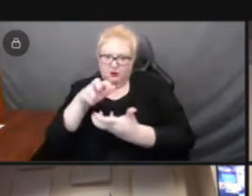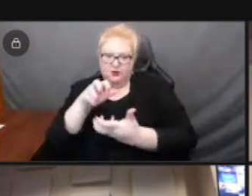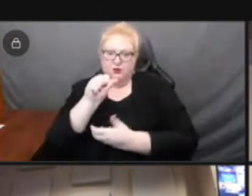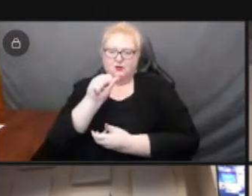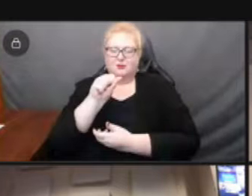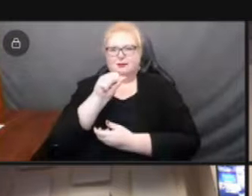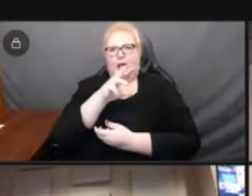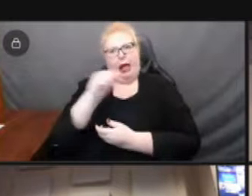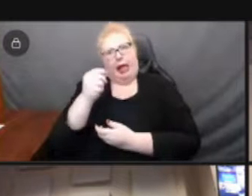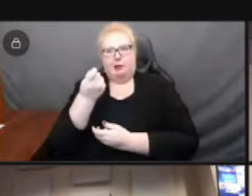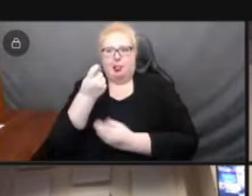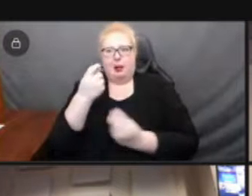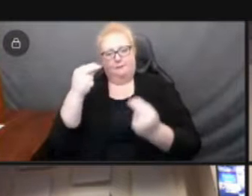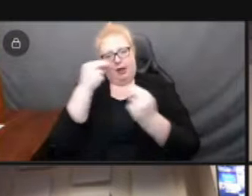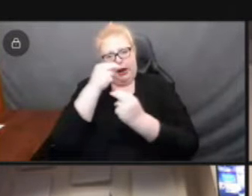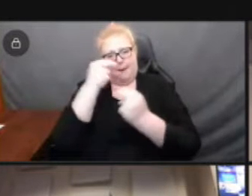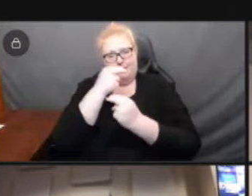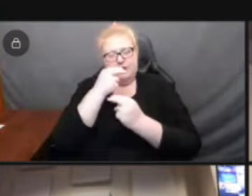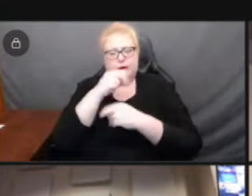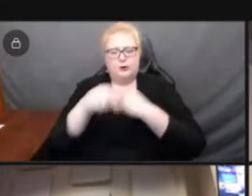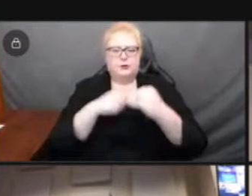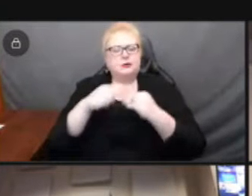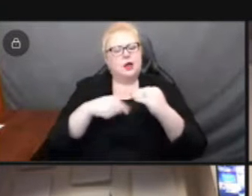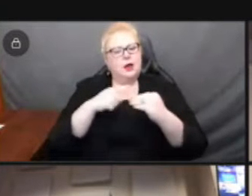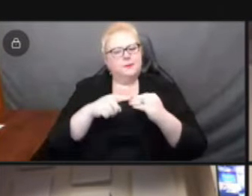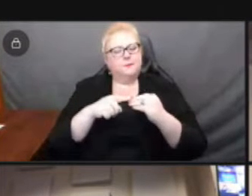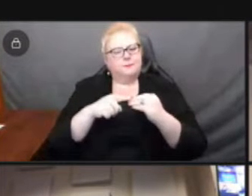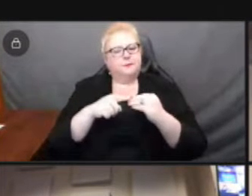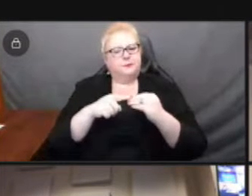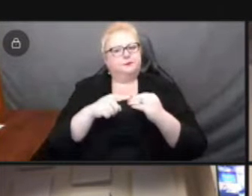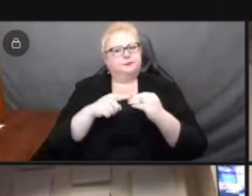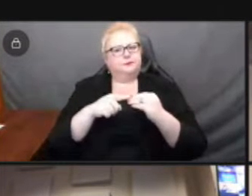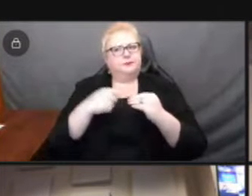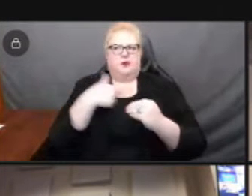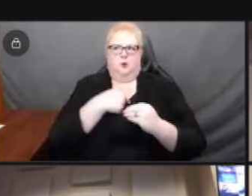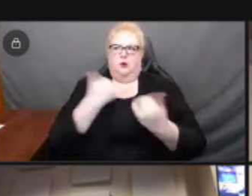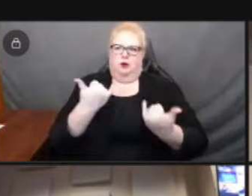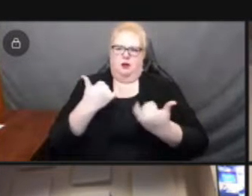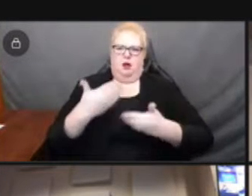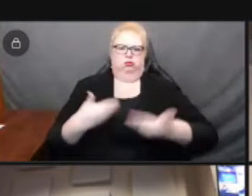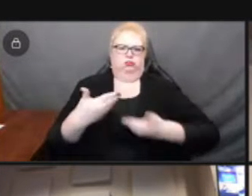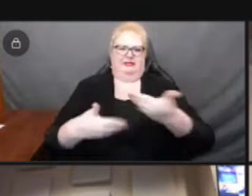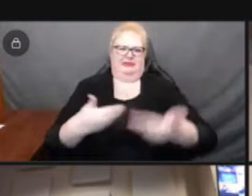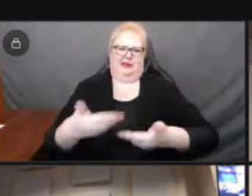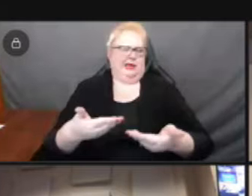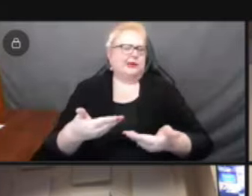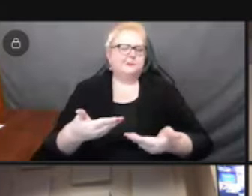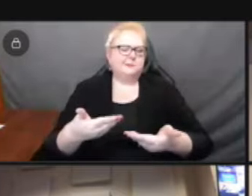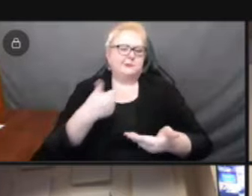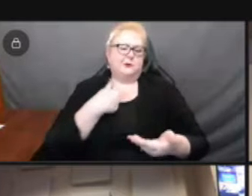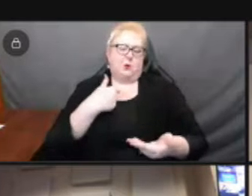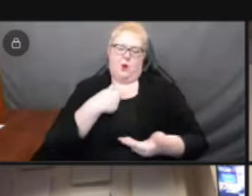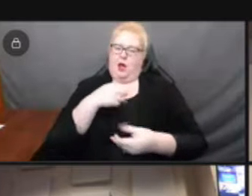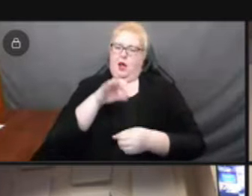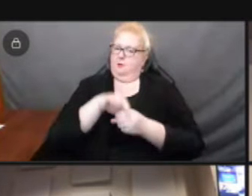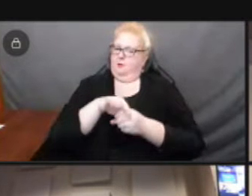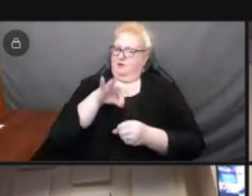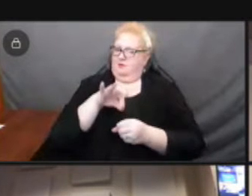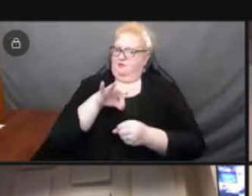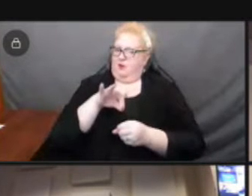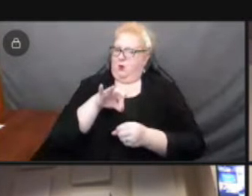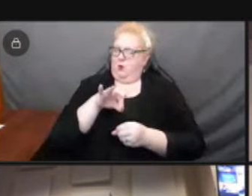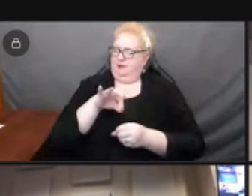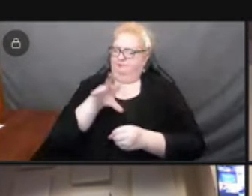amused about how we're proceeding right now. So I will be voting nay on